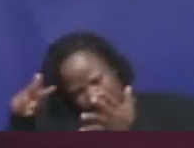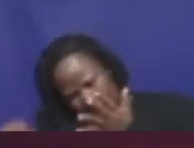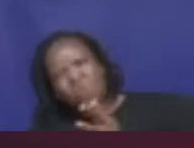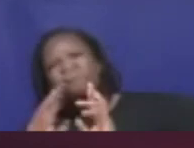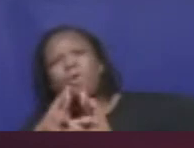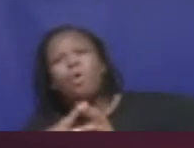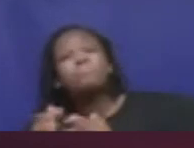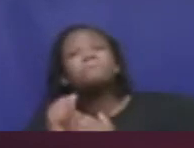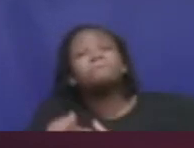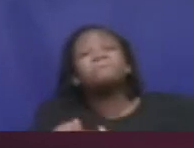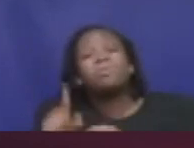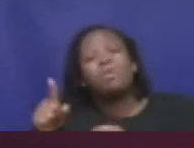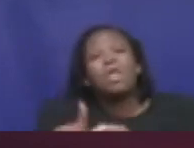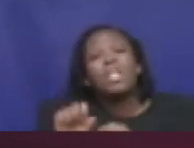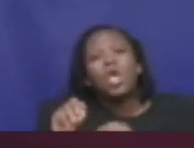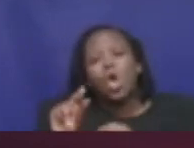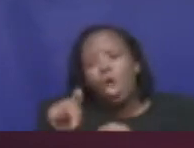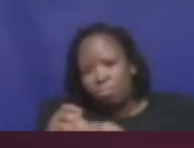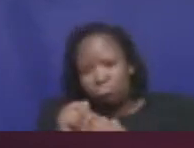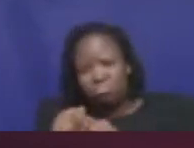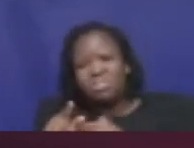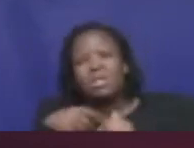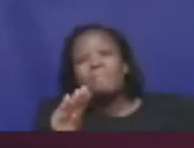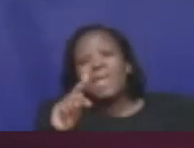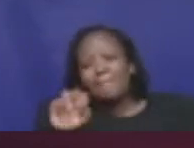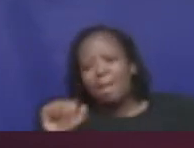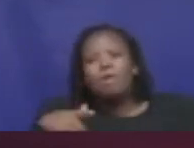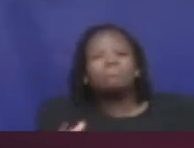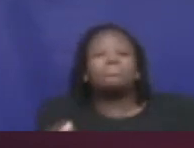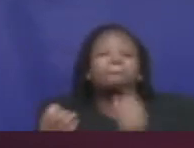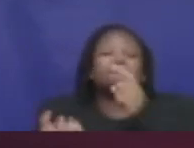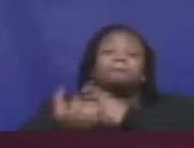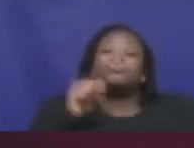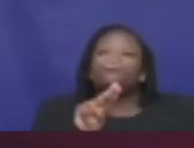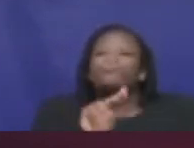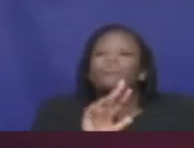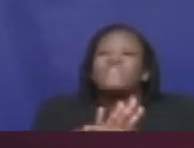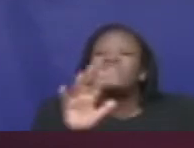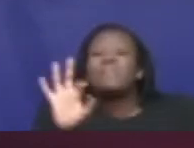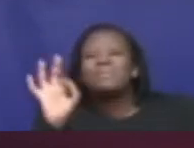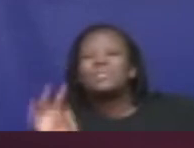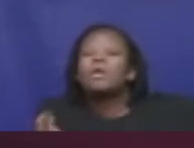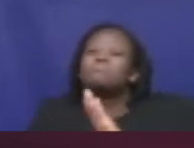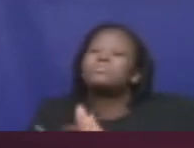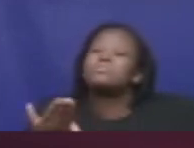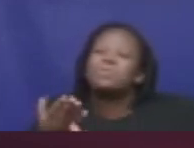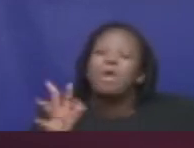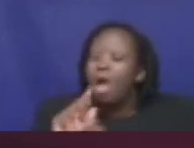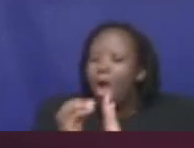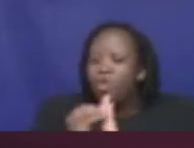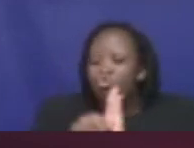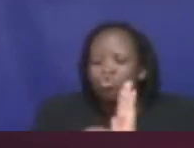under the leadership of Minister Leon Schreiber, the BMA has achieved an incredible 215% increase in the number of undocumented